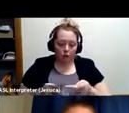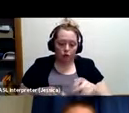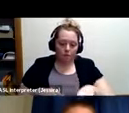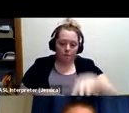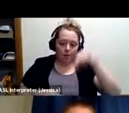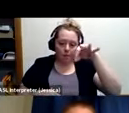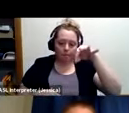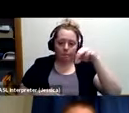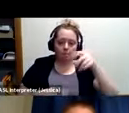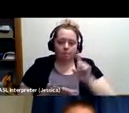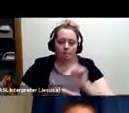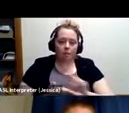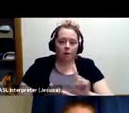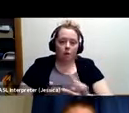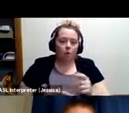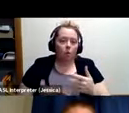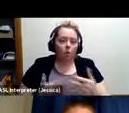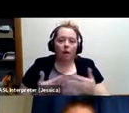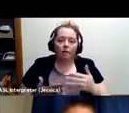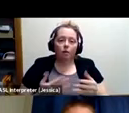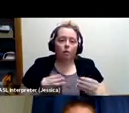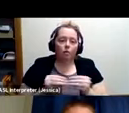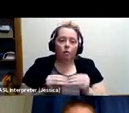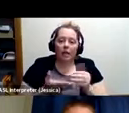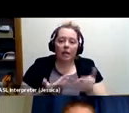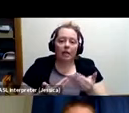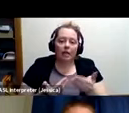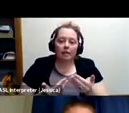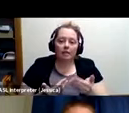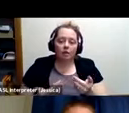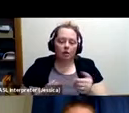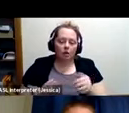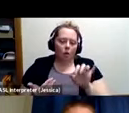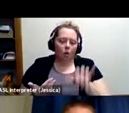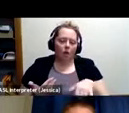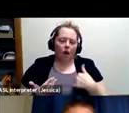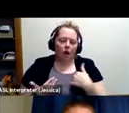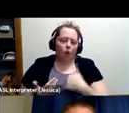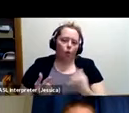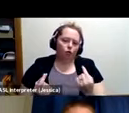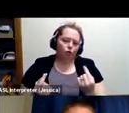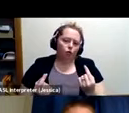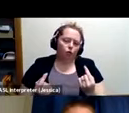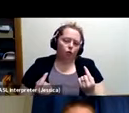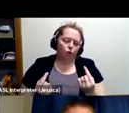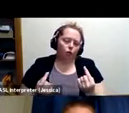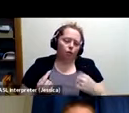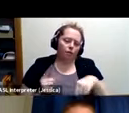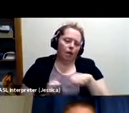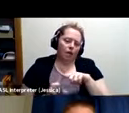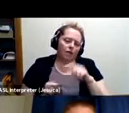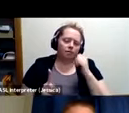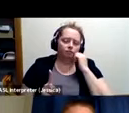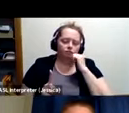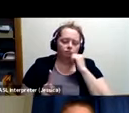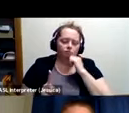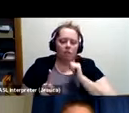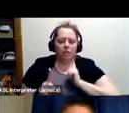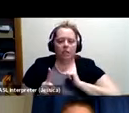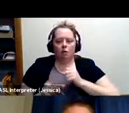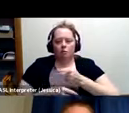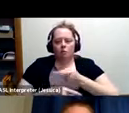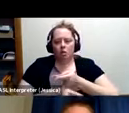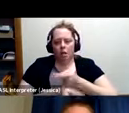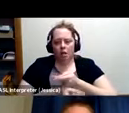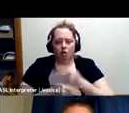And so we do a lot of that apart from just everyday, like, self-care workshops, cooking workshops.